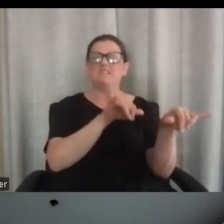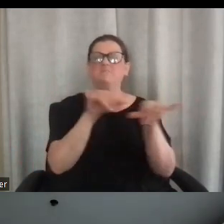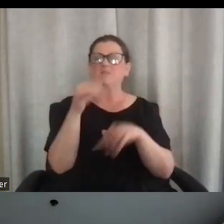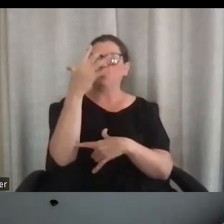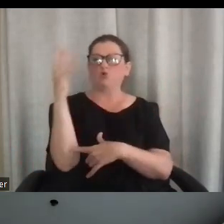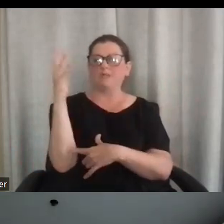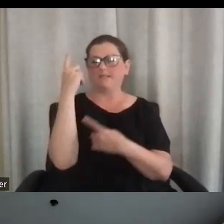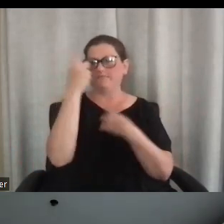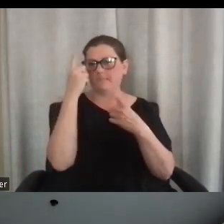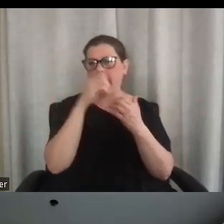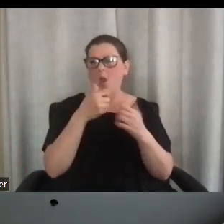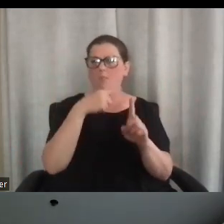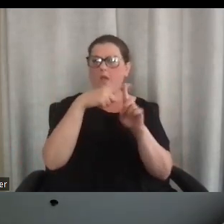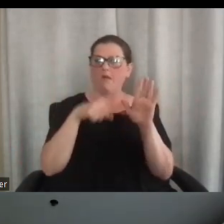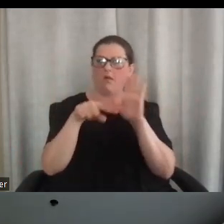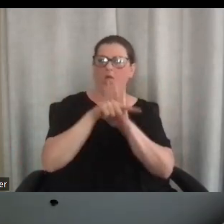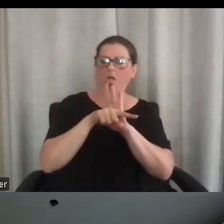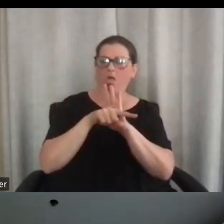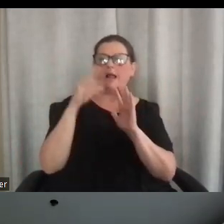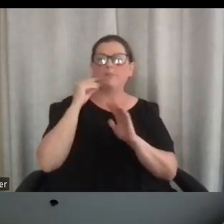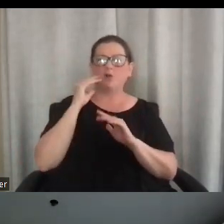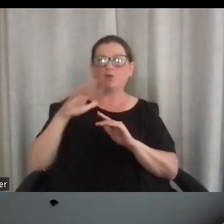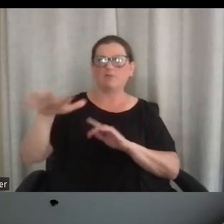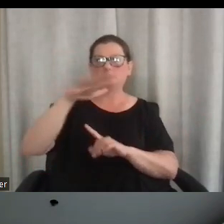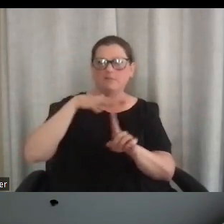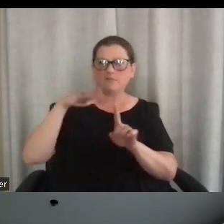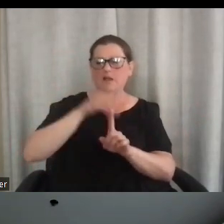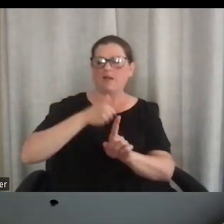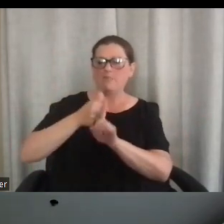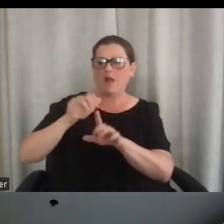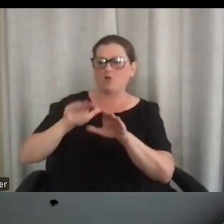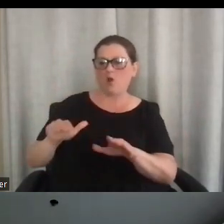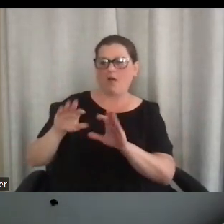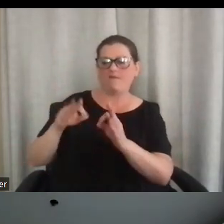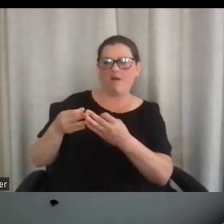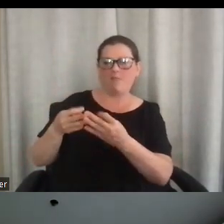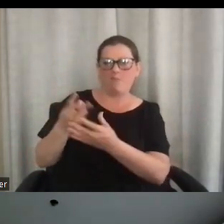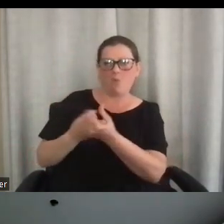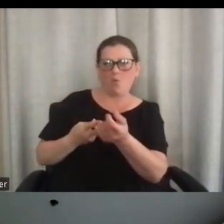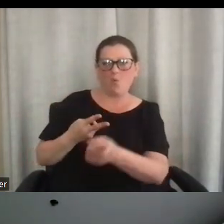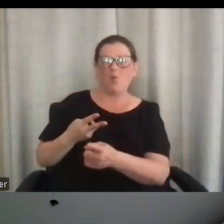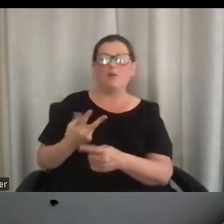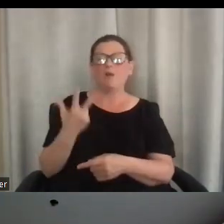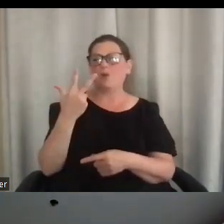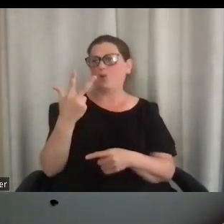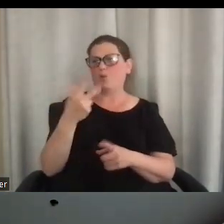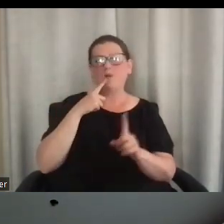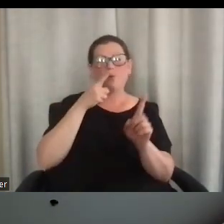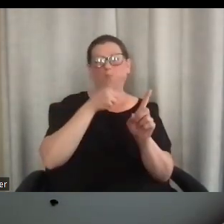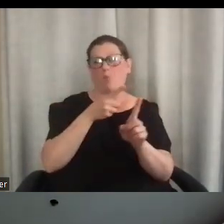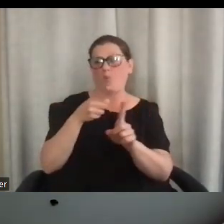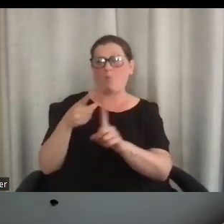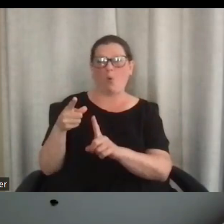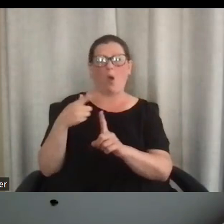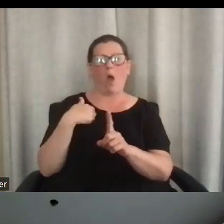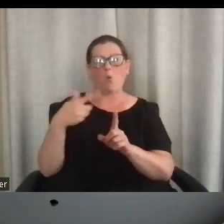about how positive and adverse experiences in the environment impact a child and family. There are three main takeaways that I just want to name at the bottom